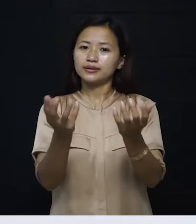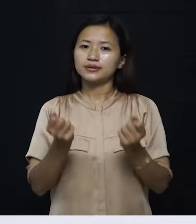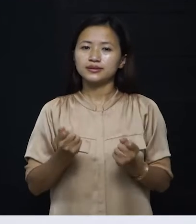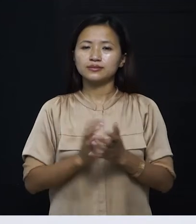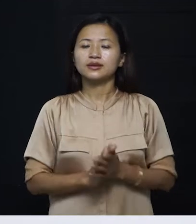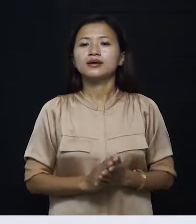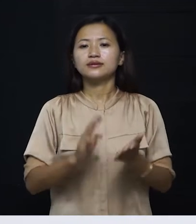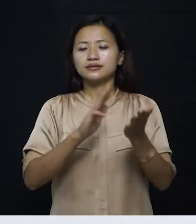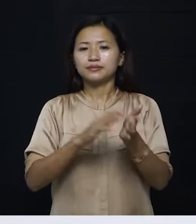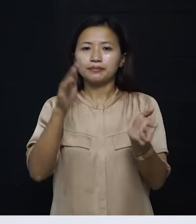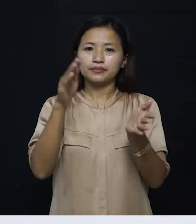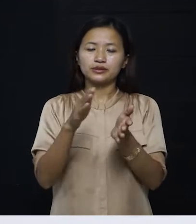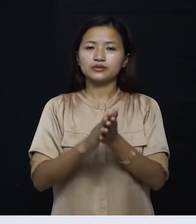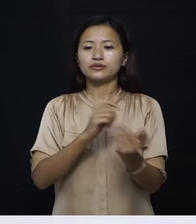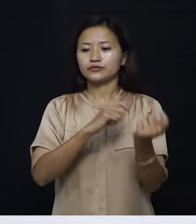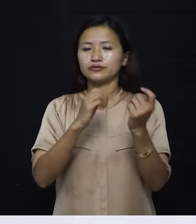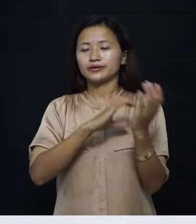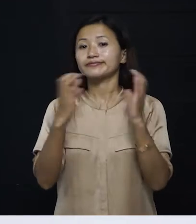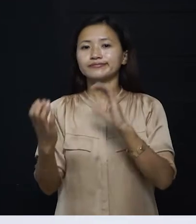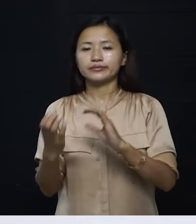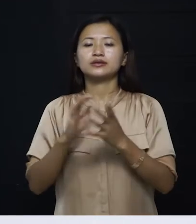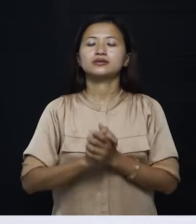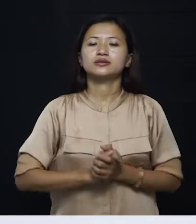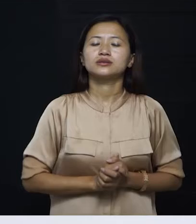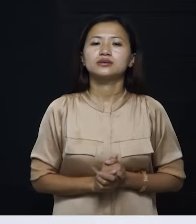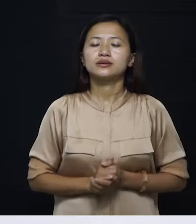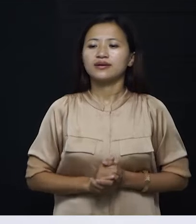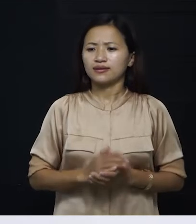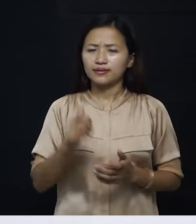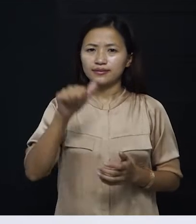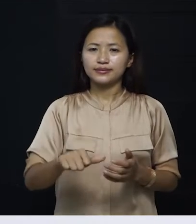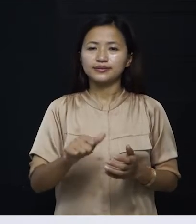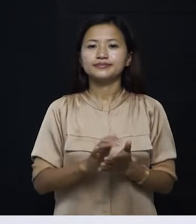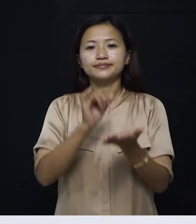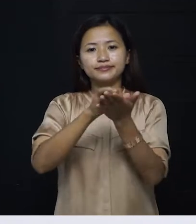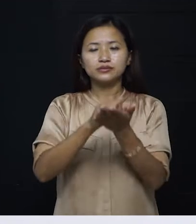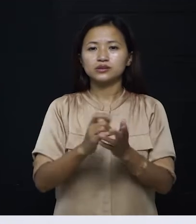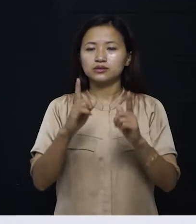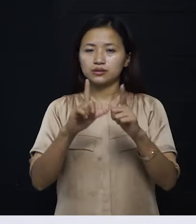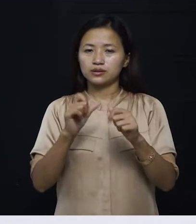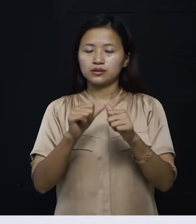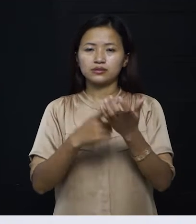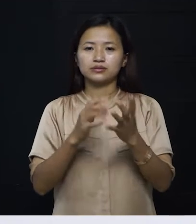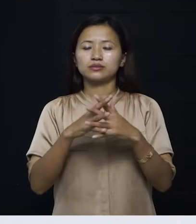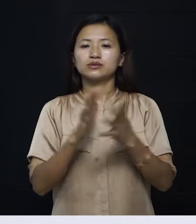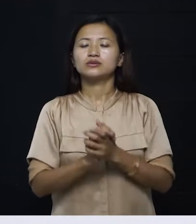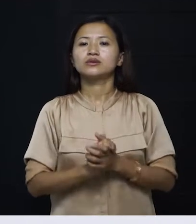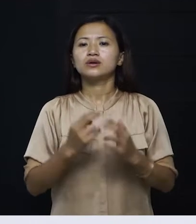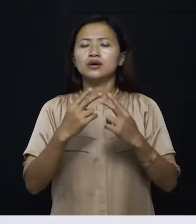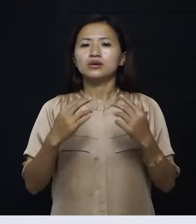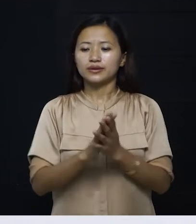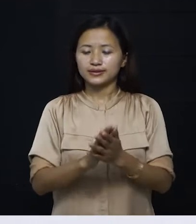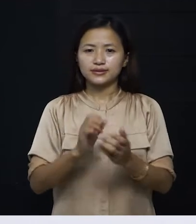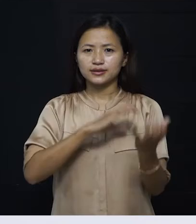as a medium of exchange. So money is anything that the law accept, okay,